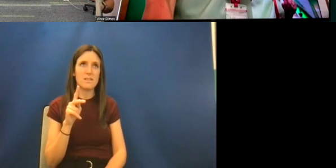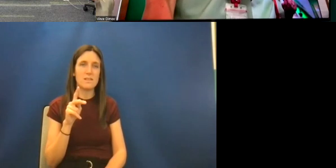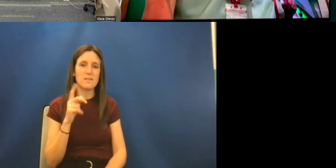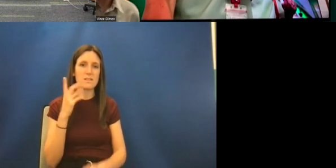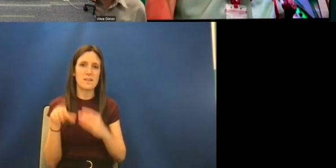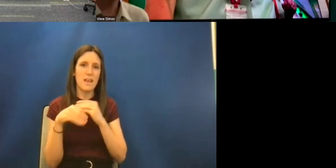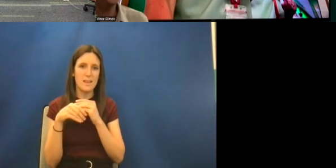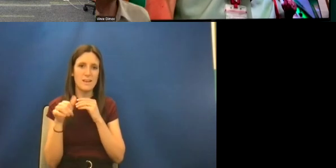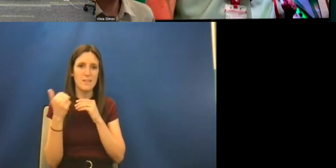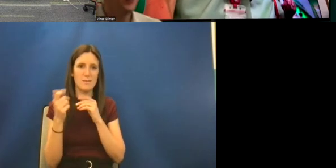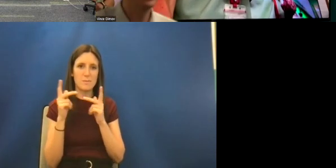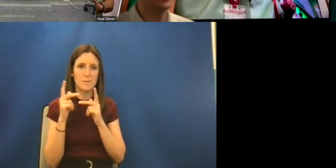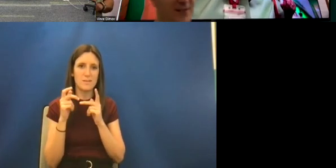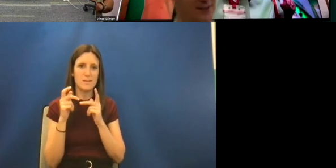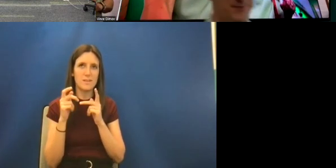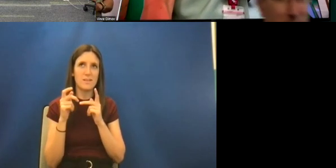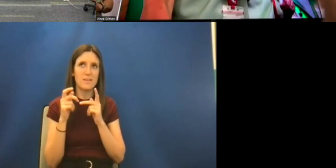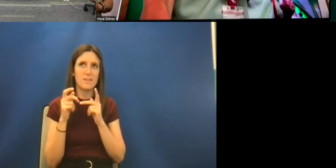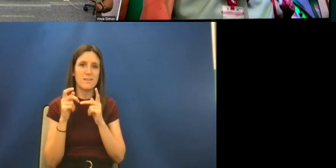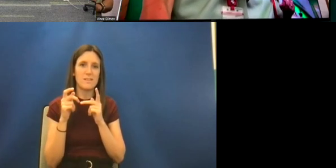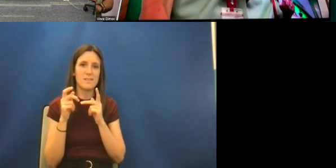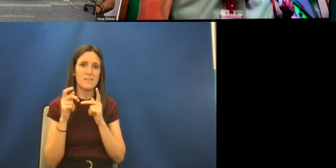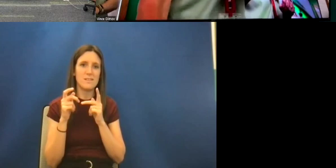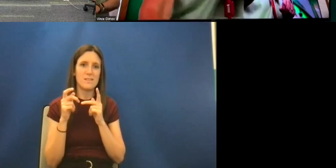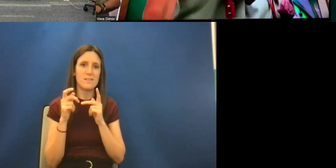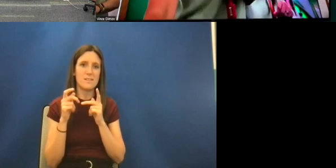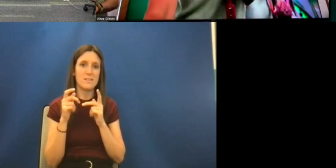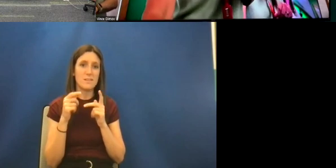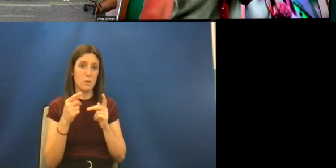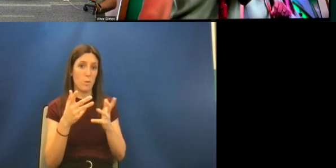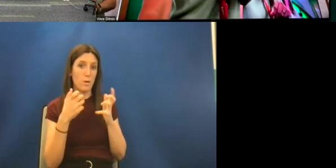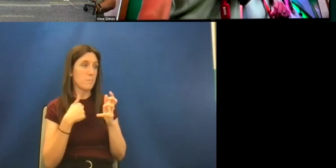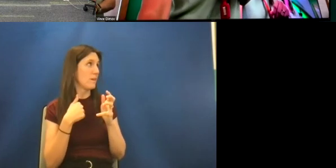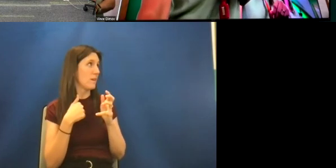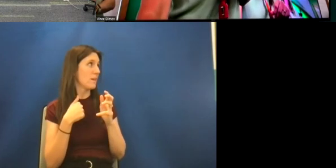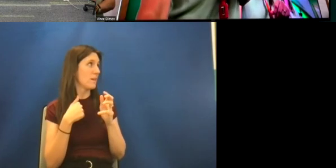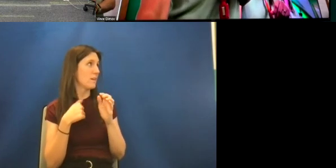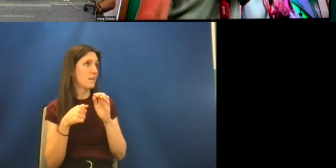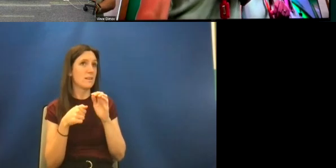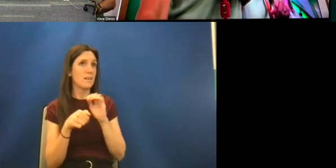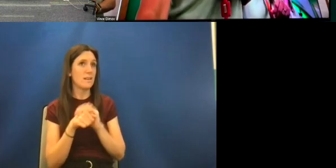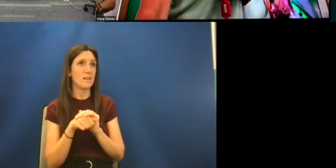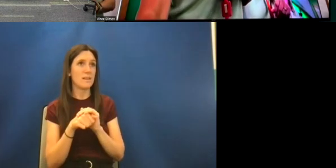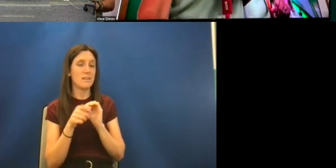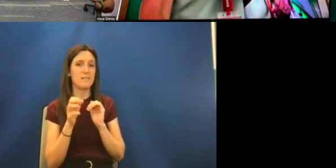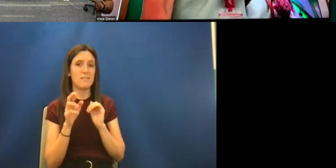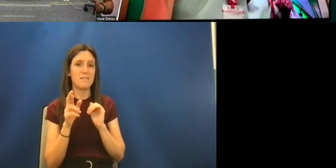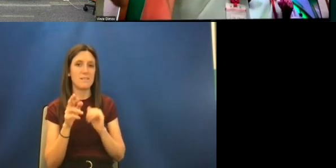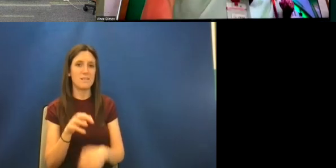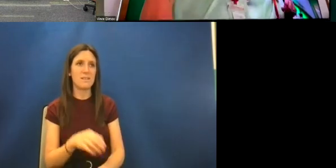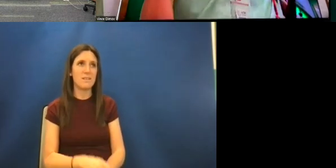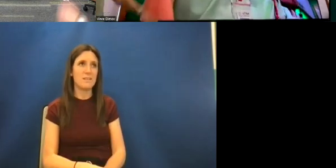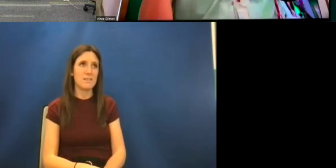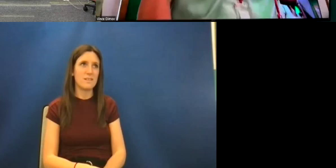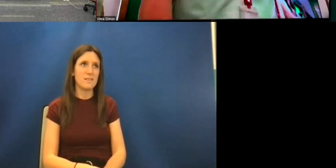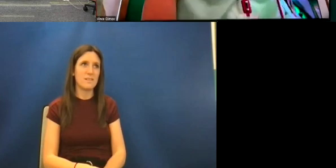connected. Let me get Oh. another device here. Do you want me to, Heidi, do you have your device open right there? Sorry. I'm hosting